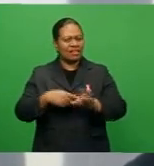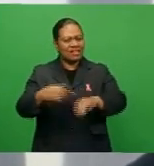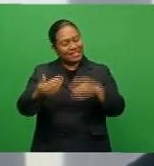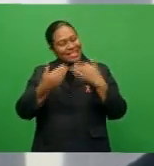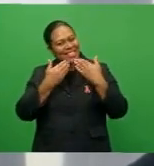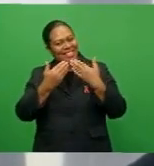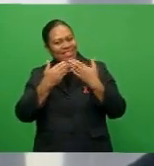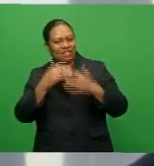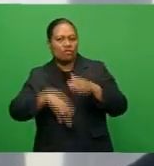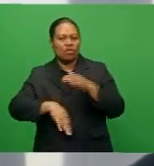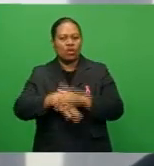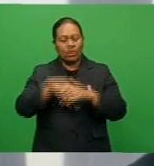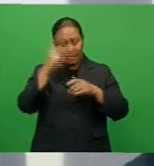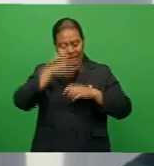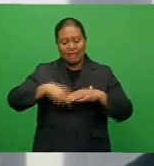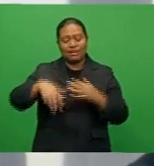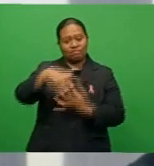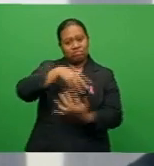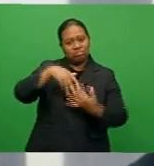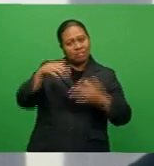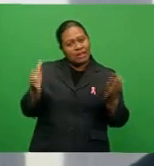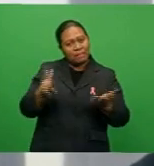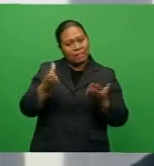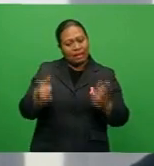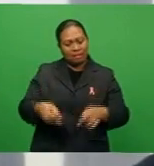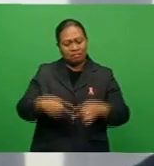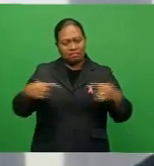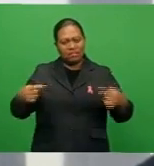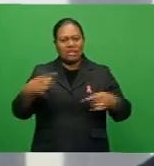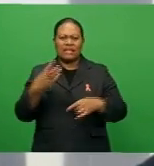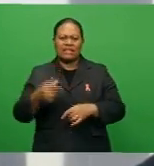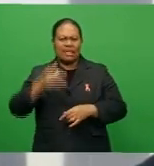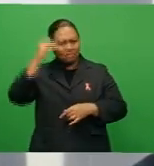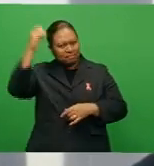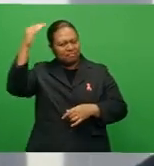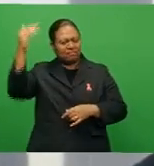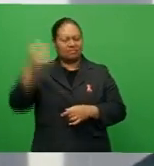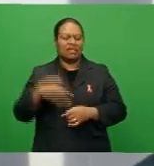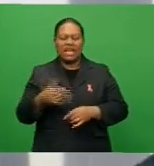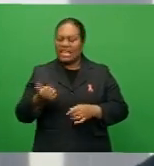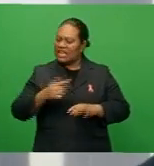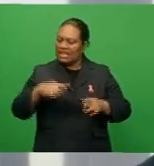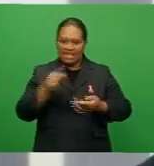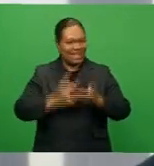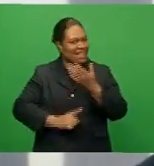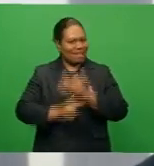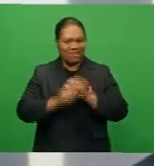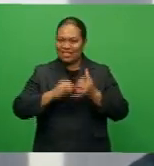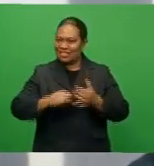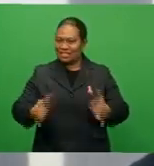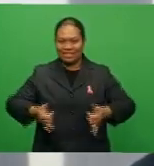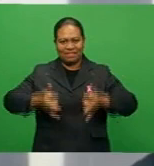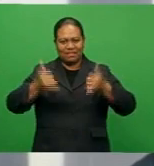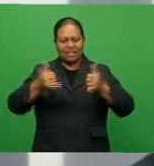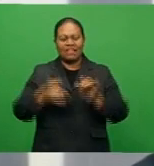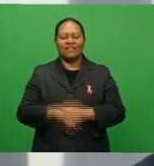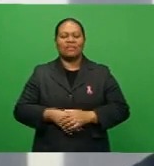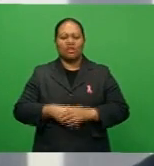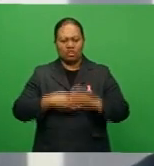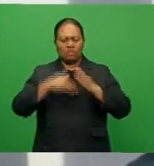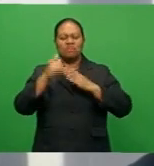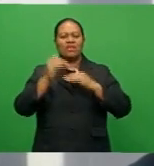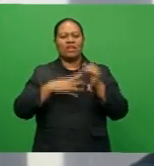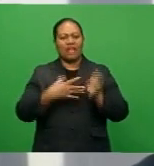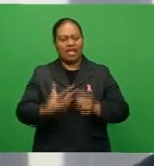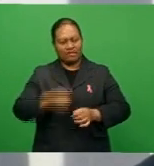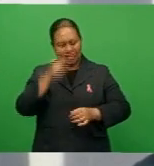that we got to play among some of the best players, and we know that anything can happen in the Skipper Cup. Despite our age or build, we know we